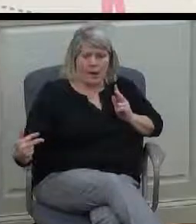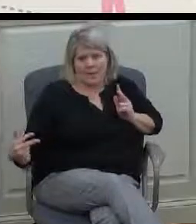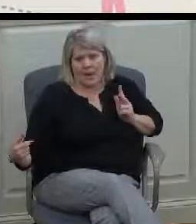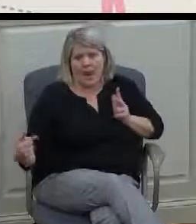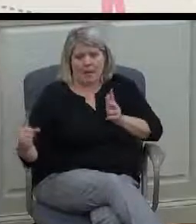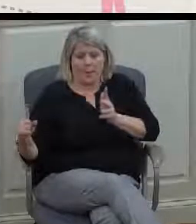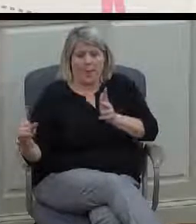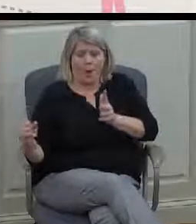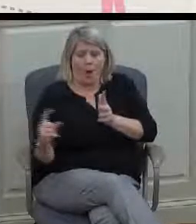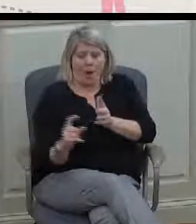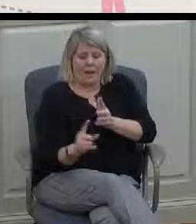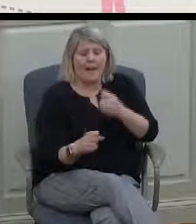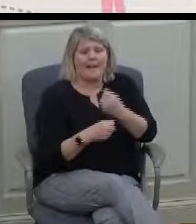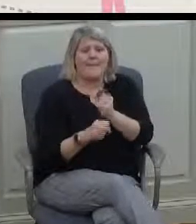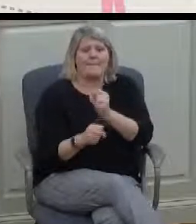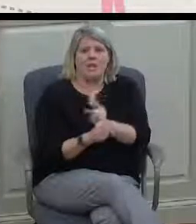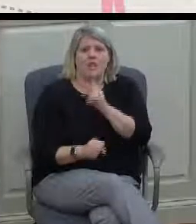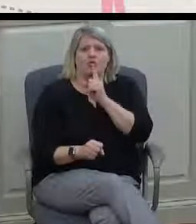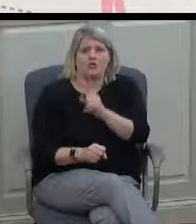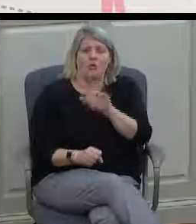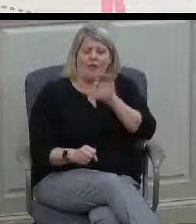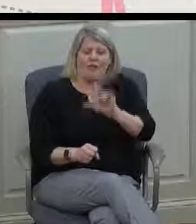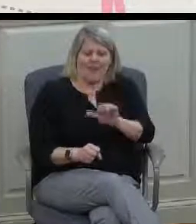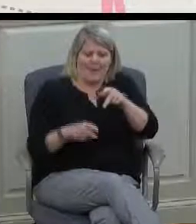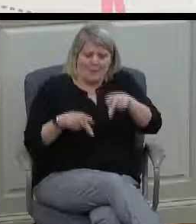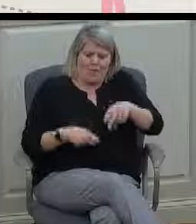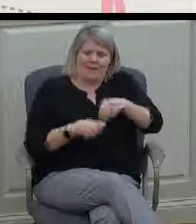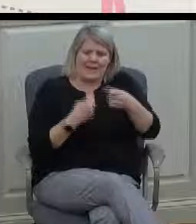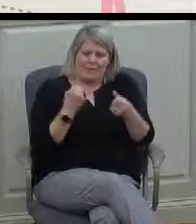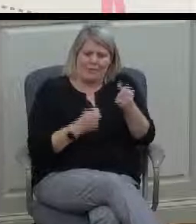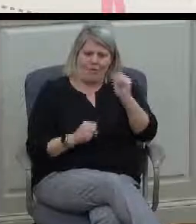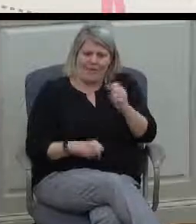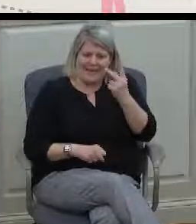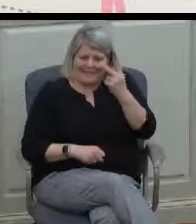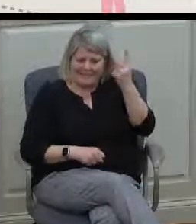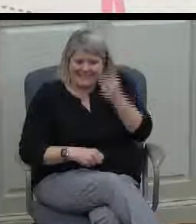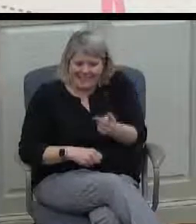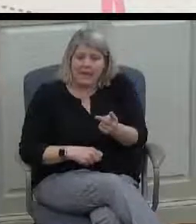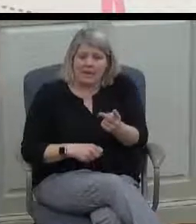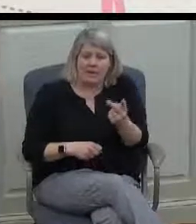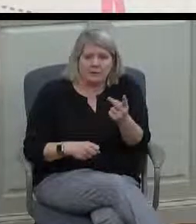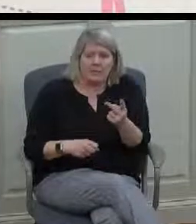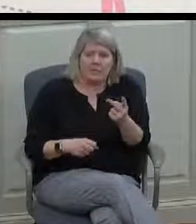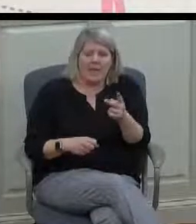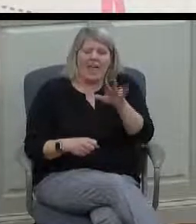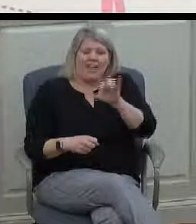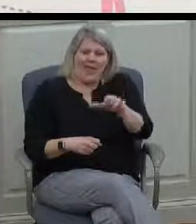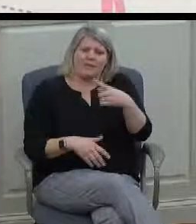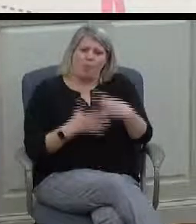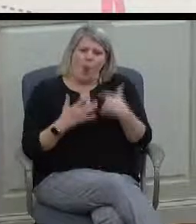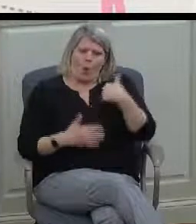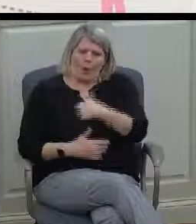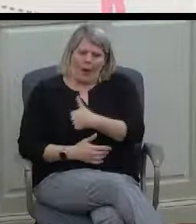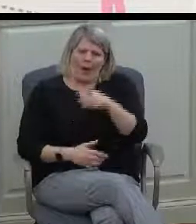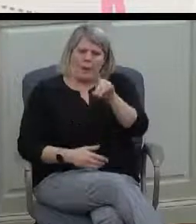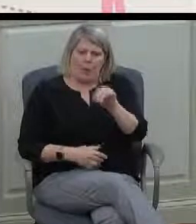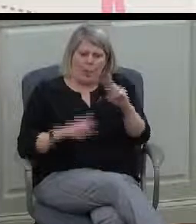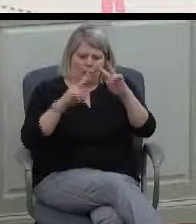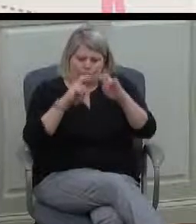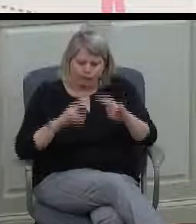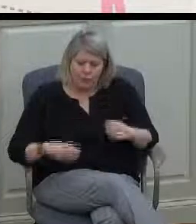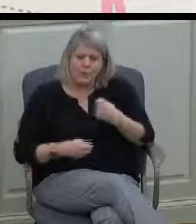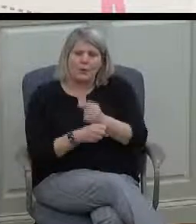car approaching. So these are the things that we look at to improve the safety and operation of the roadway.